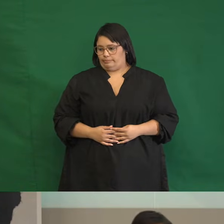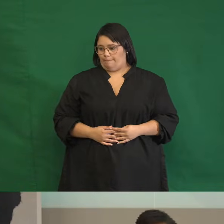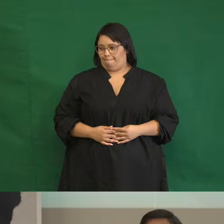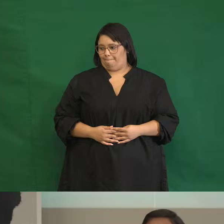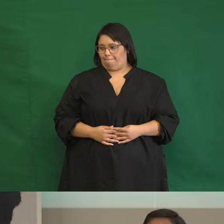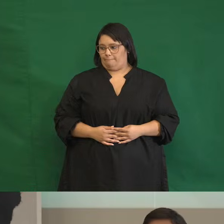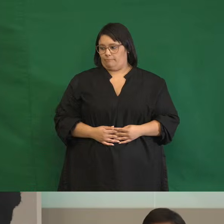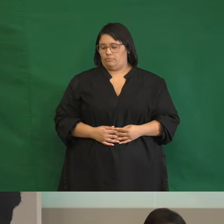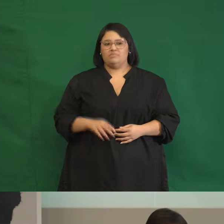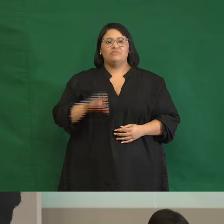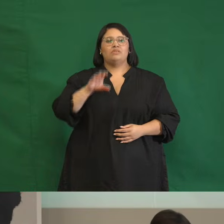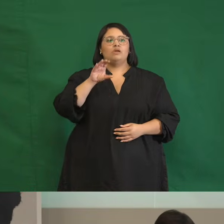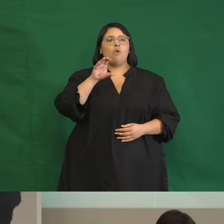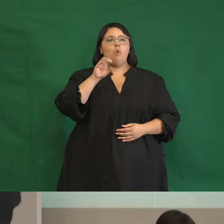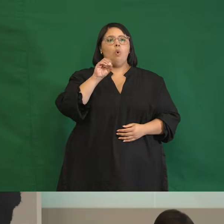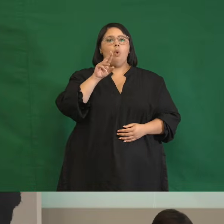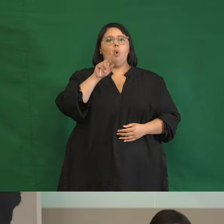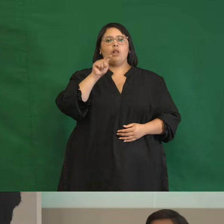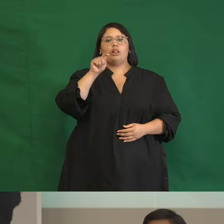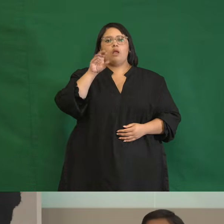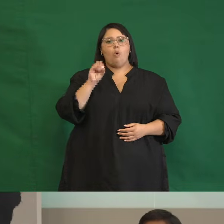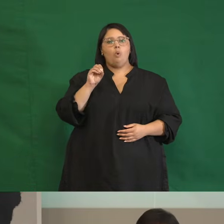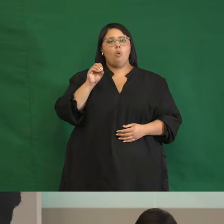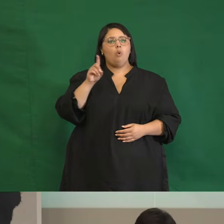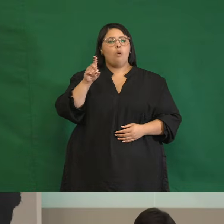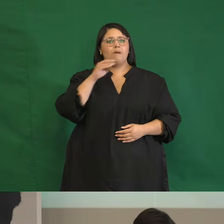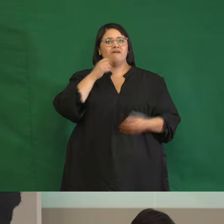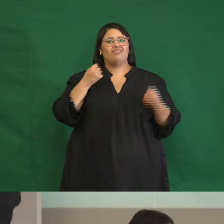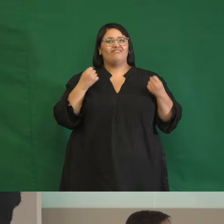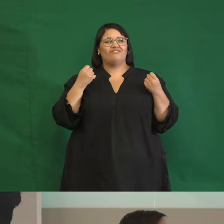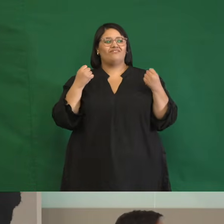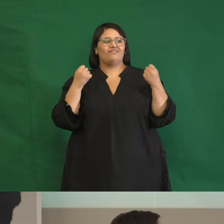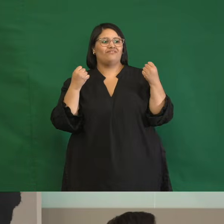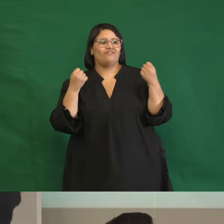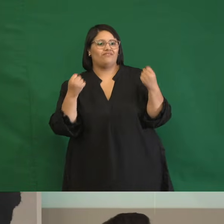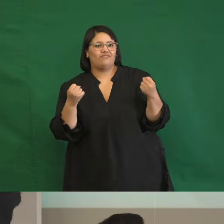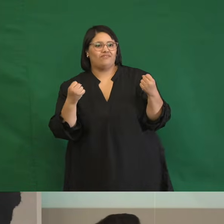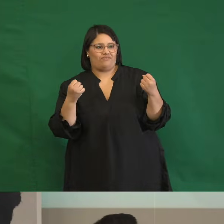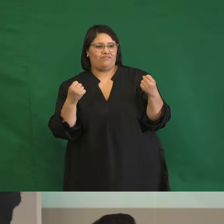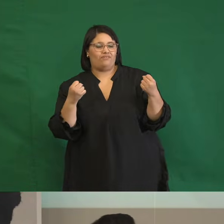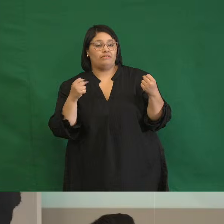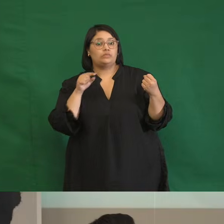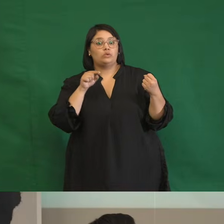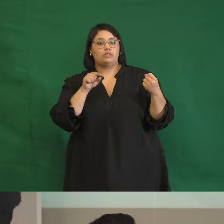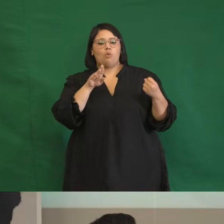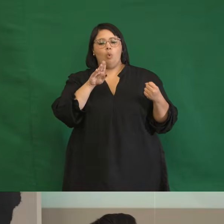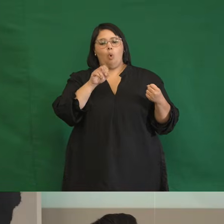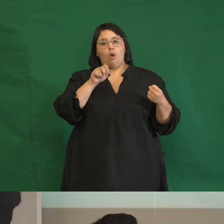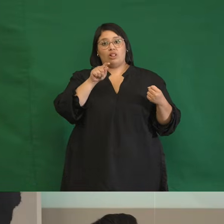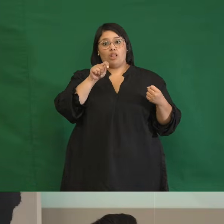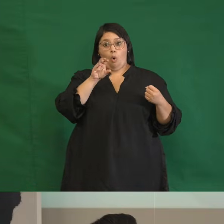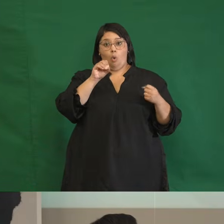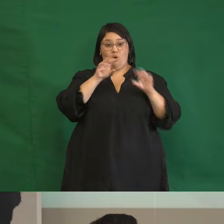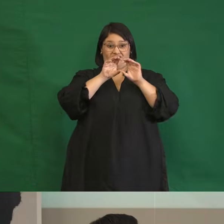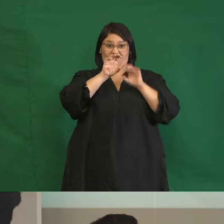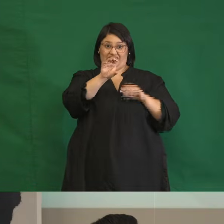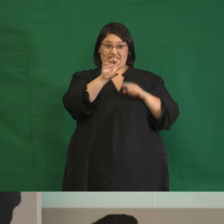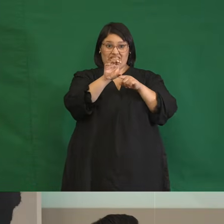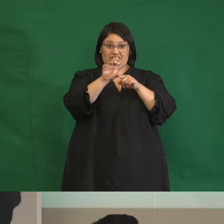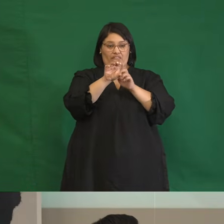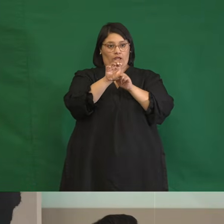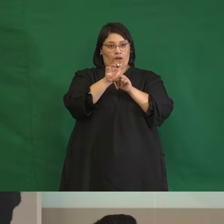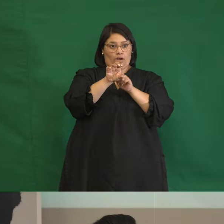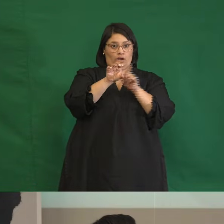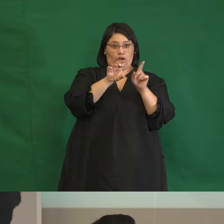that is auto, as in a vehicle. And that is further made clear by the definition here on the